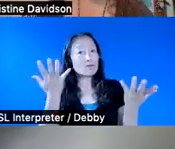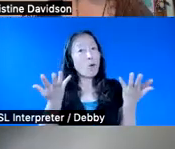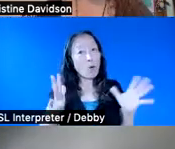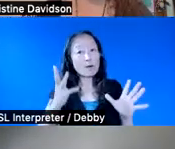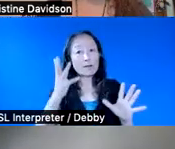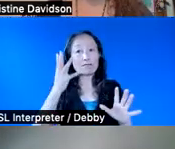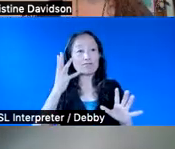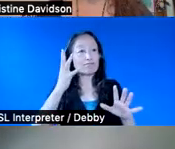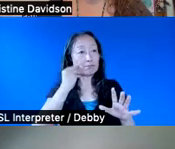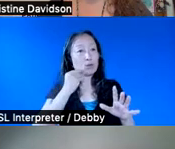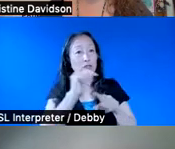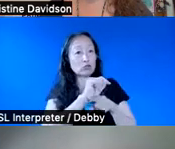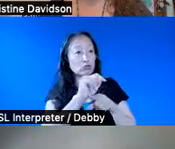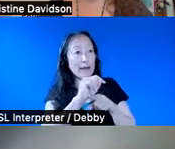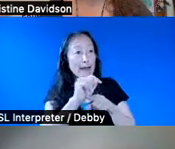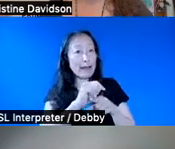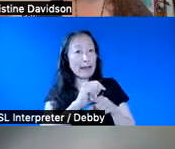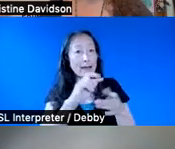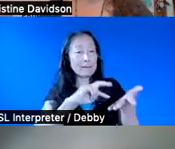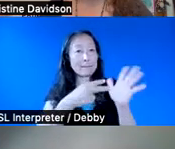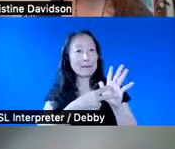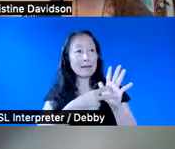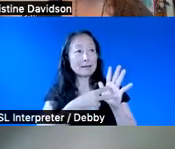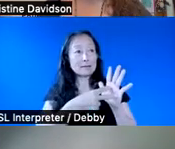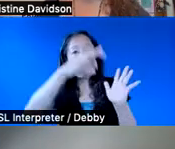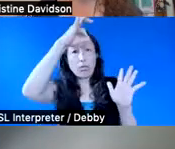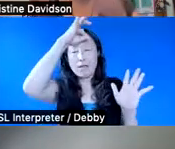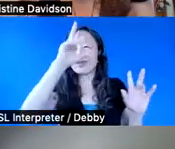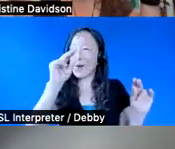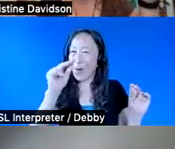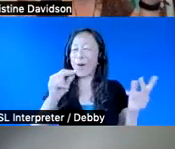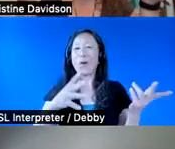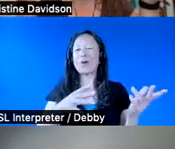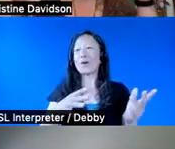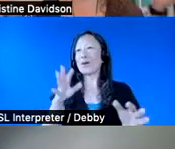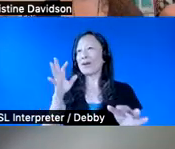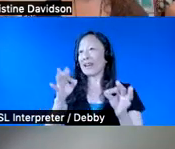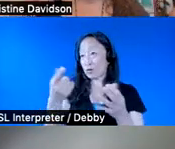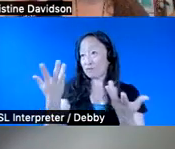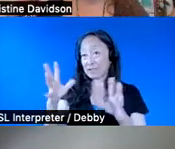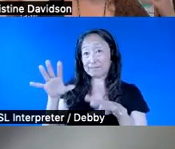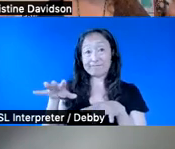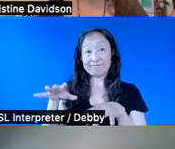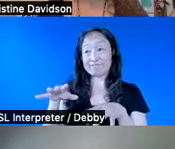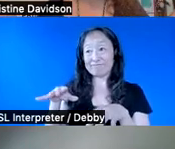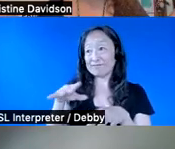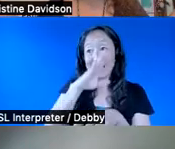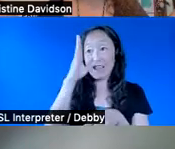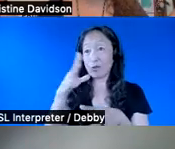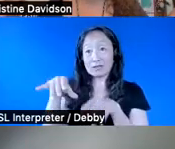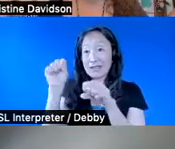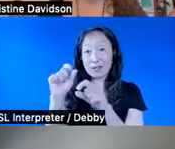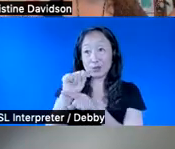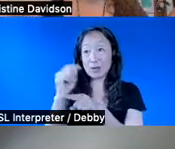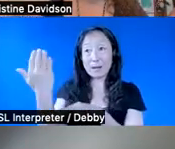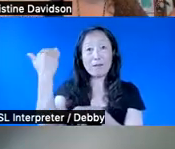had a training before in your life, it doesn't mean you're not an expert, right? So it's that both and thing. We have a lot of lived